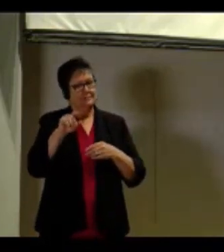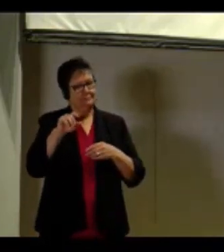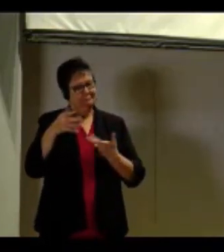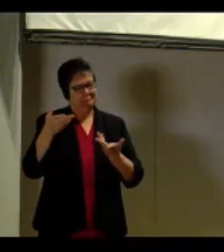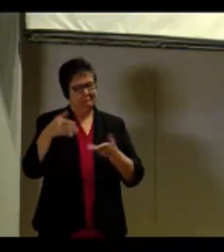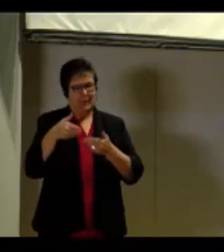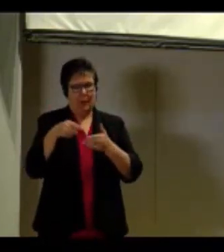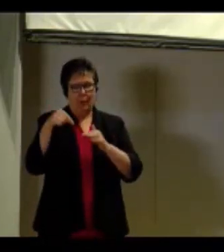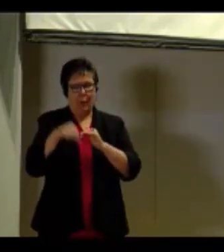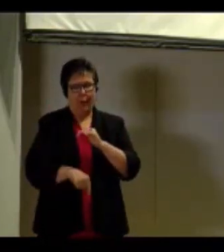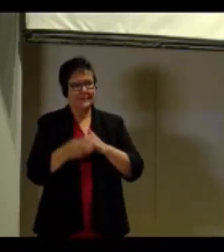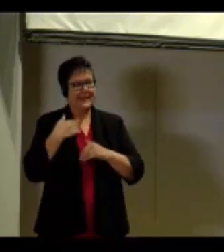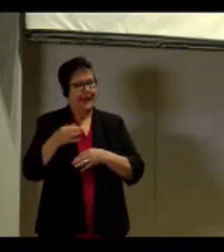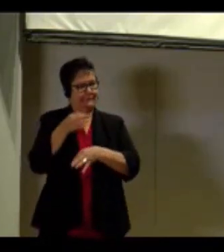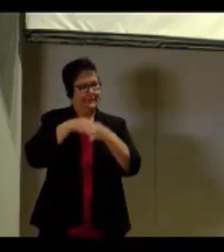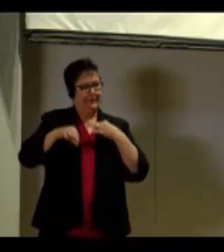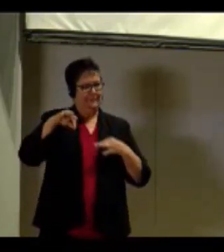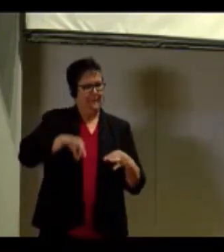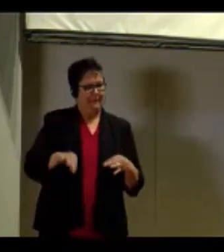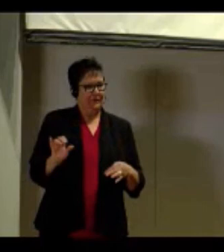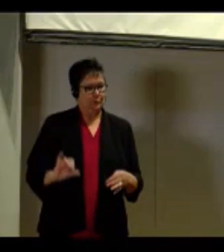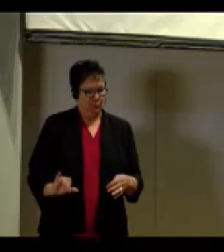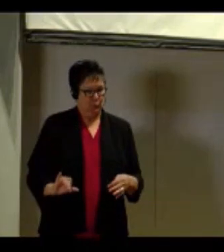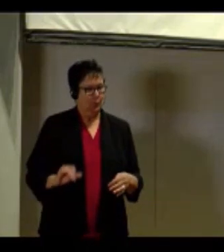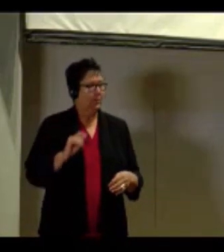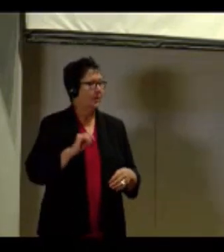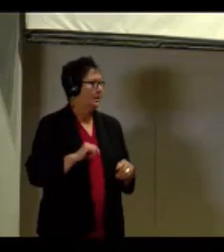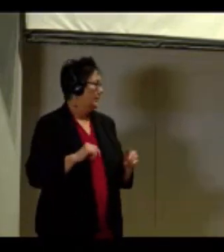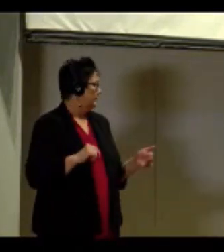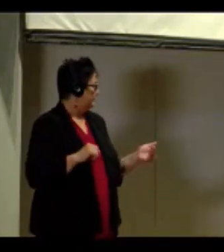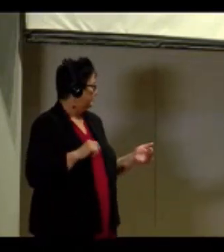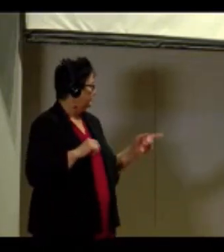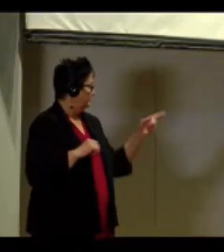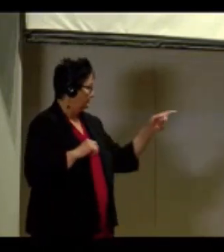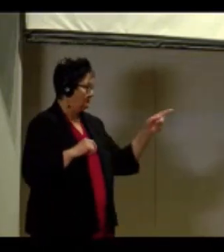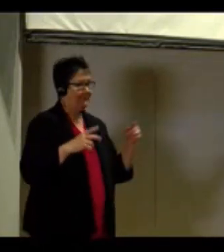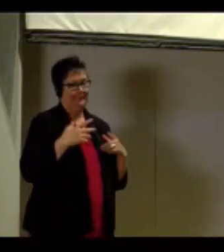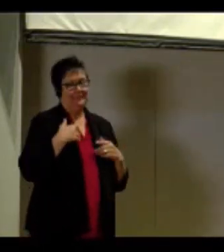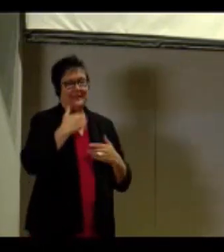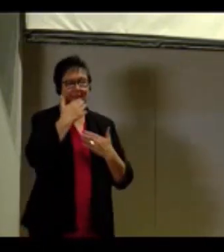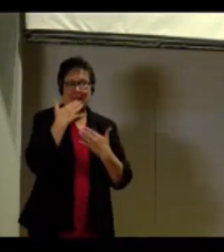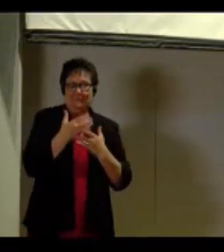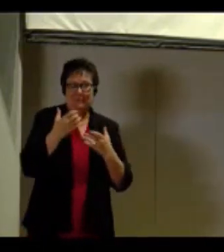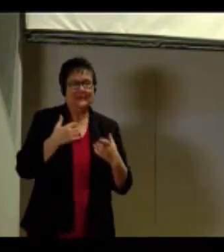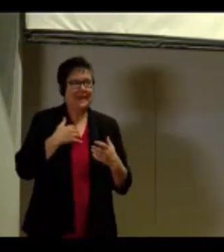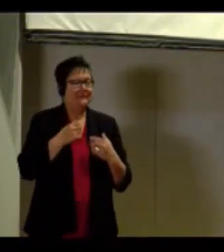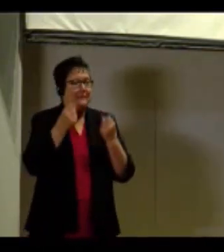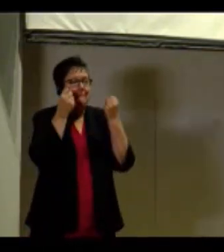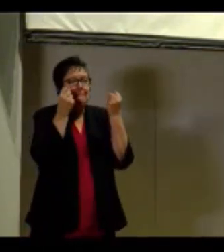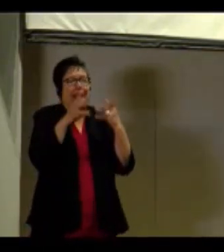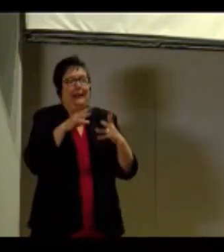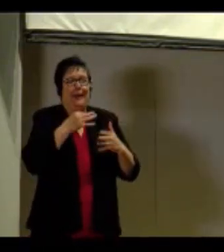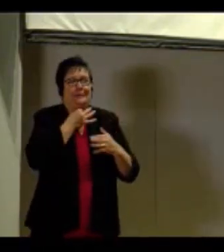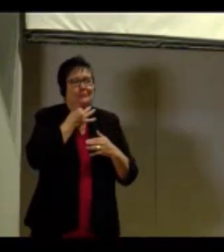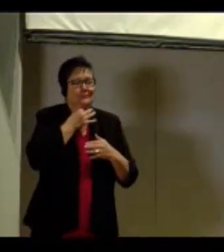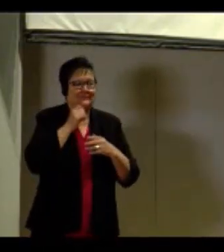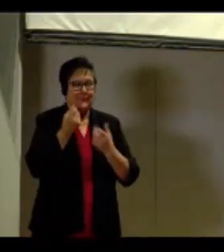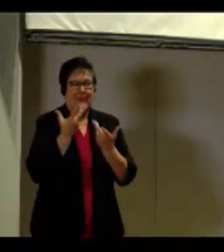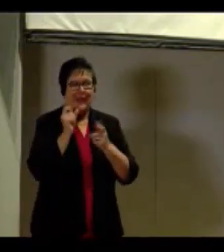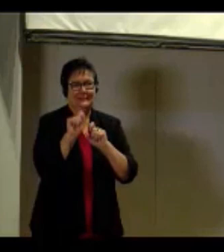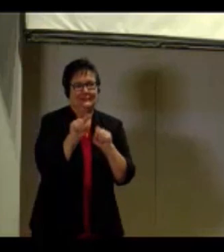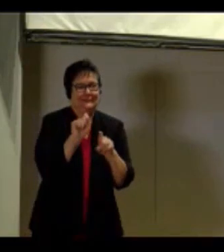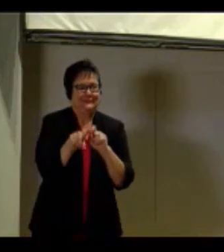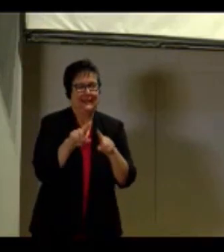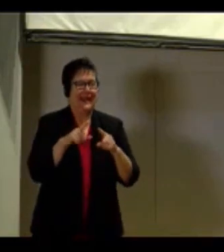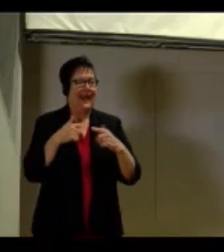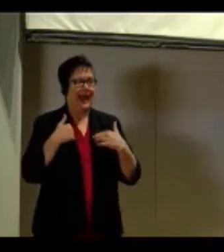Thank you all so much. I know that I still have lots of other questions that I'd love to pose to our panelists,